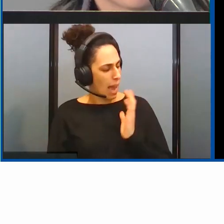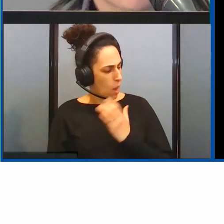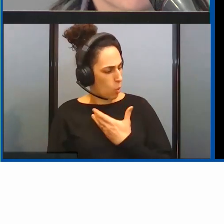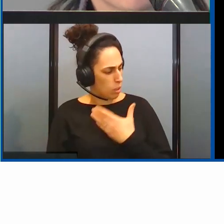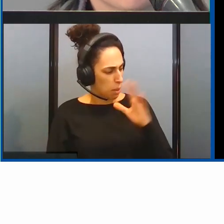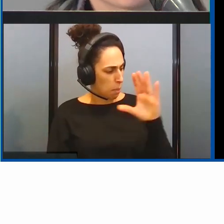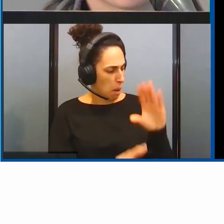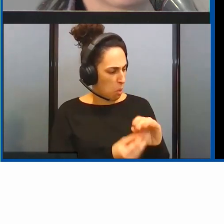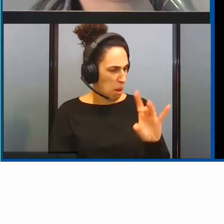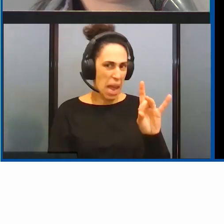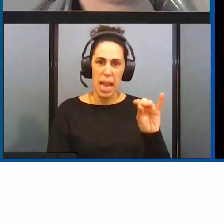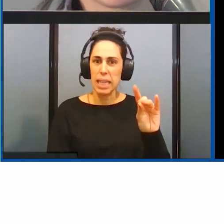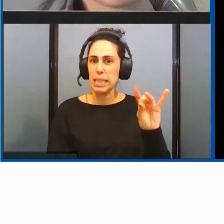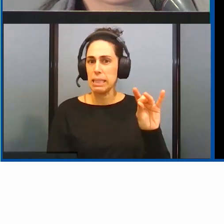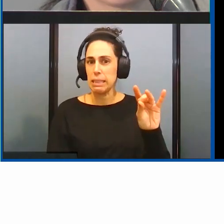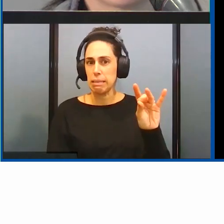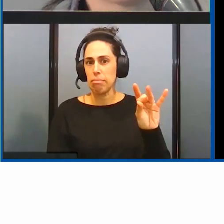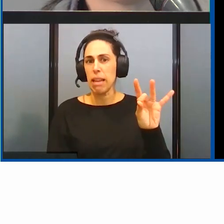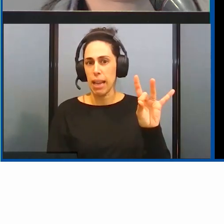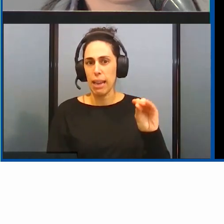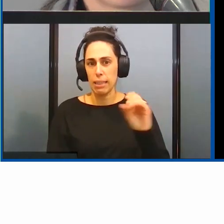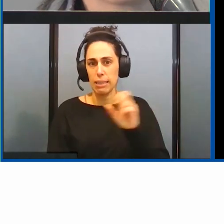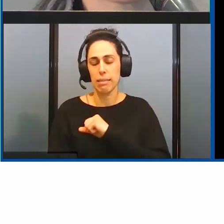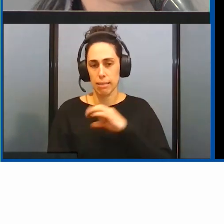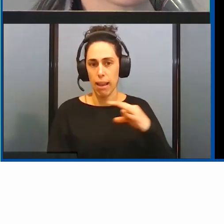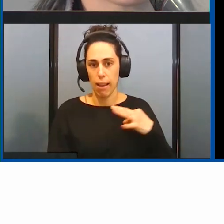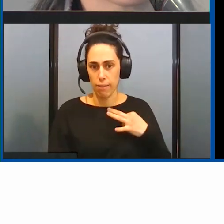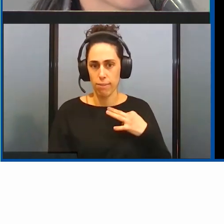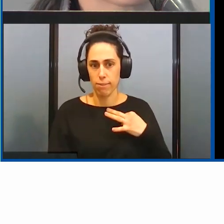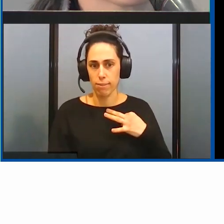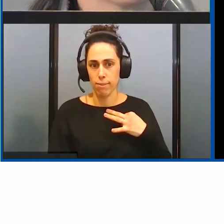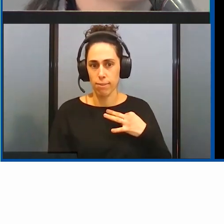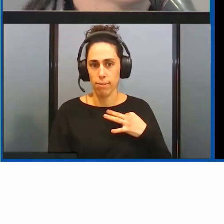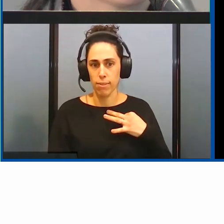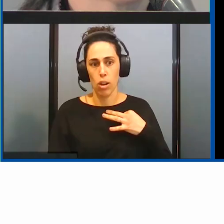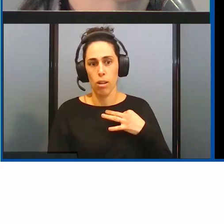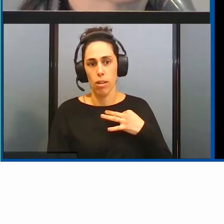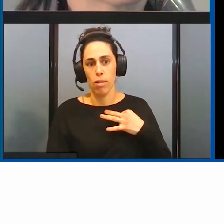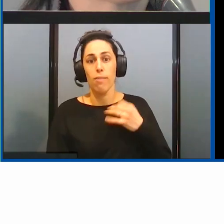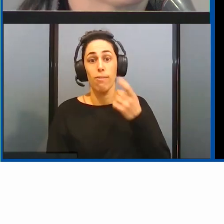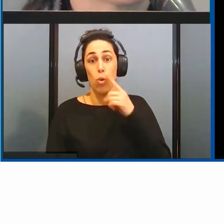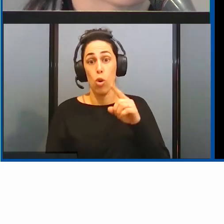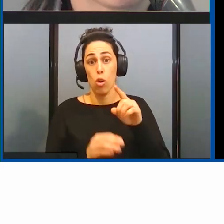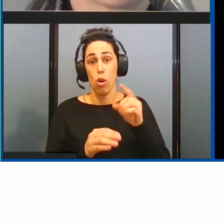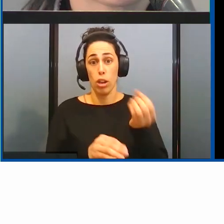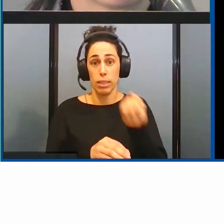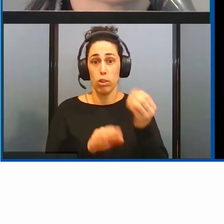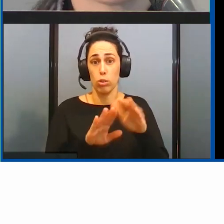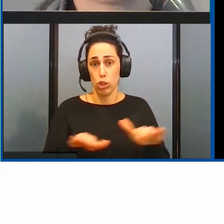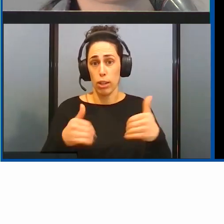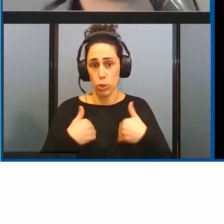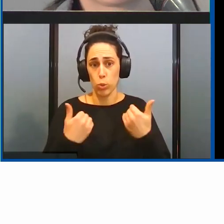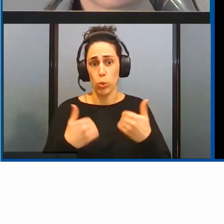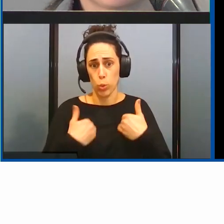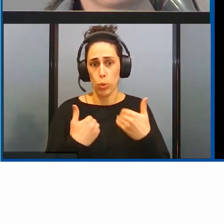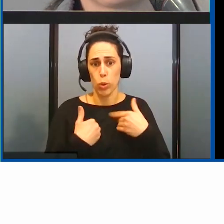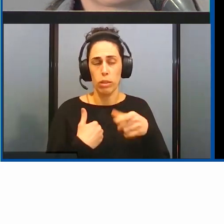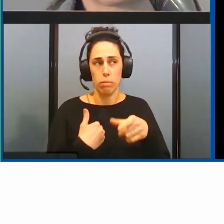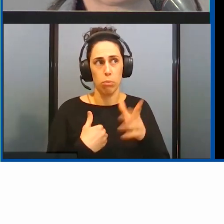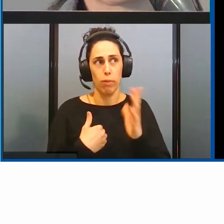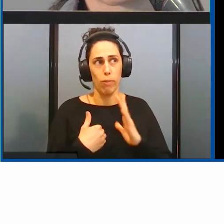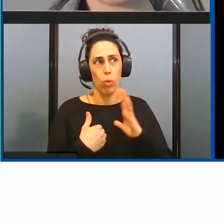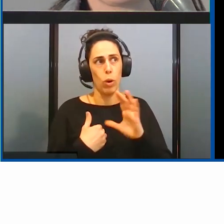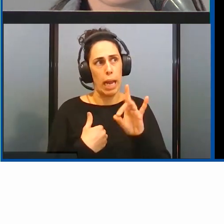total, and it was replaced. So Ombudsman Ontario has different units, and child and youth is one of